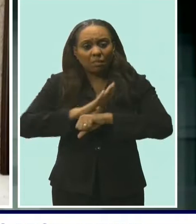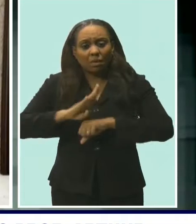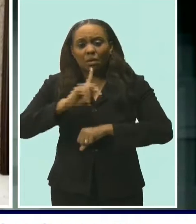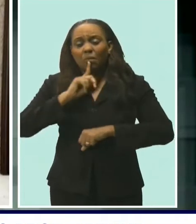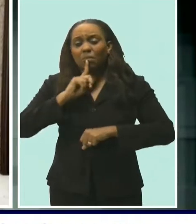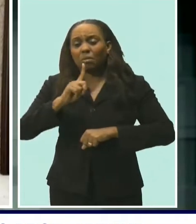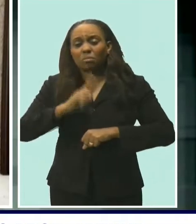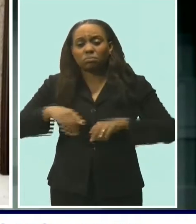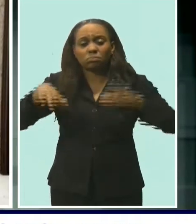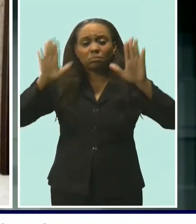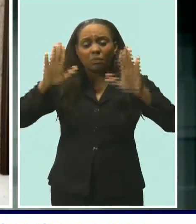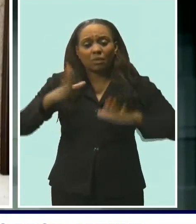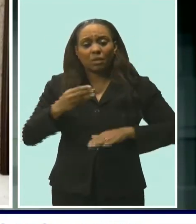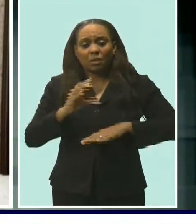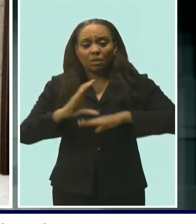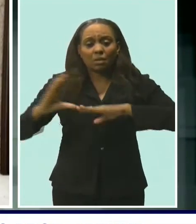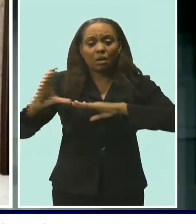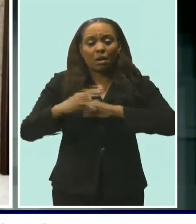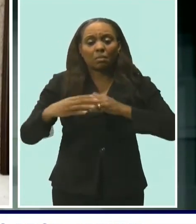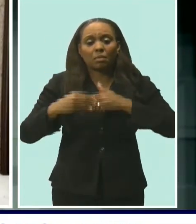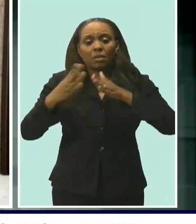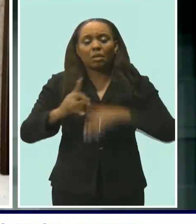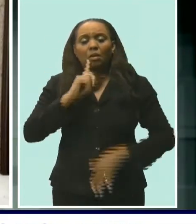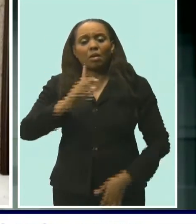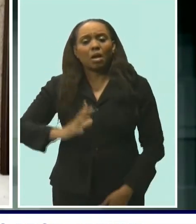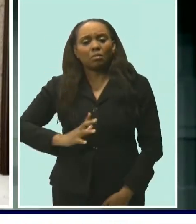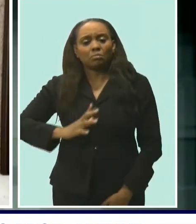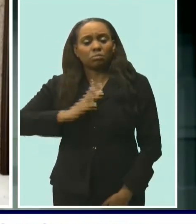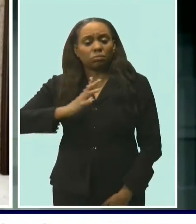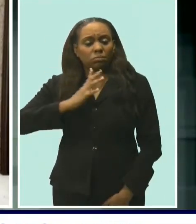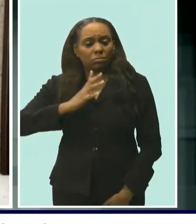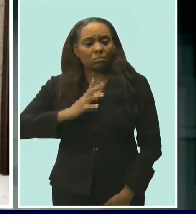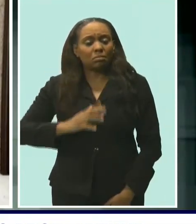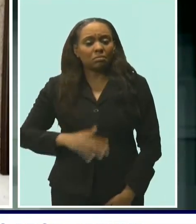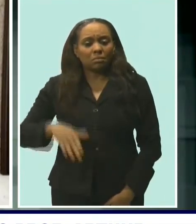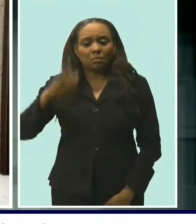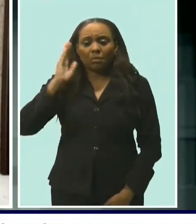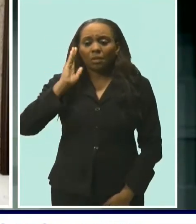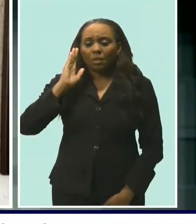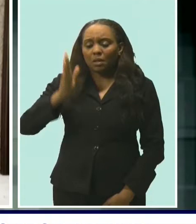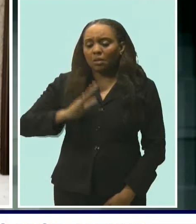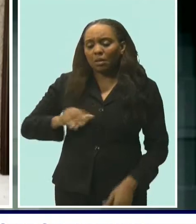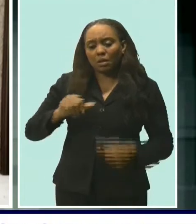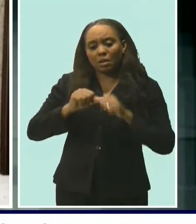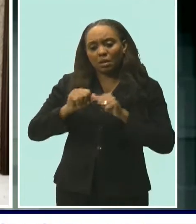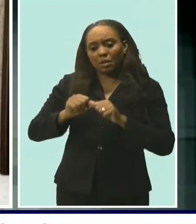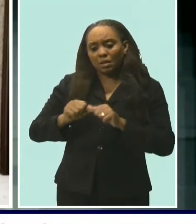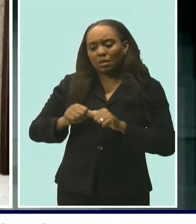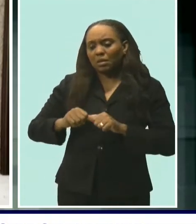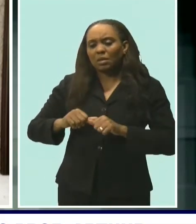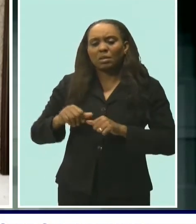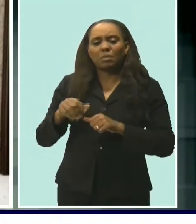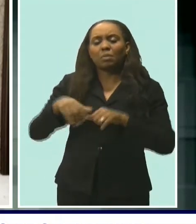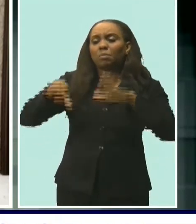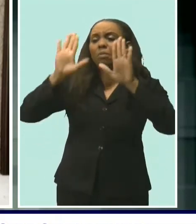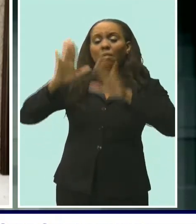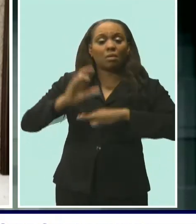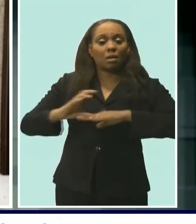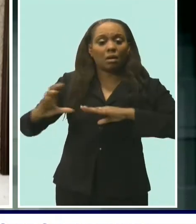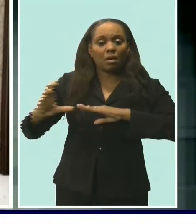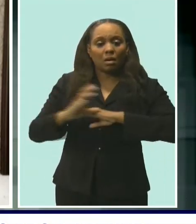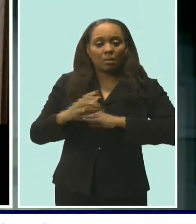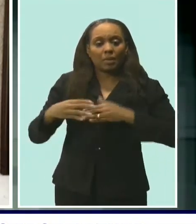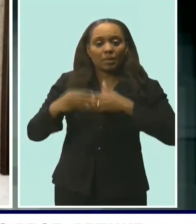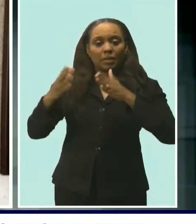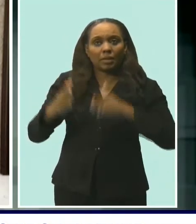as a Caribbean leader with distinction. He shall remain in that pantheon of Caribbean leaders. On behalf